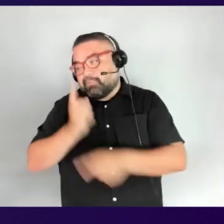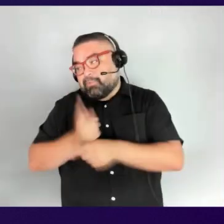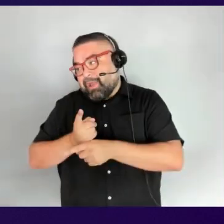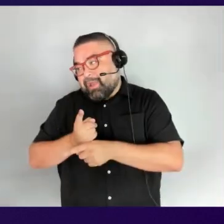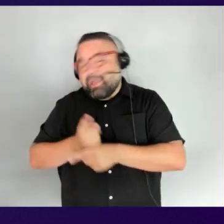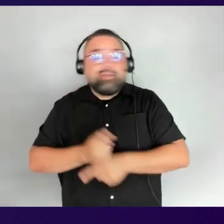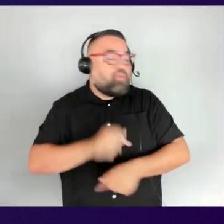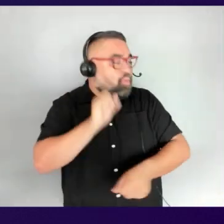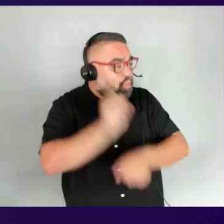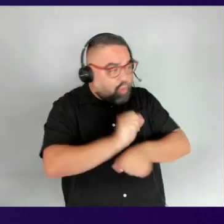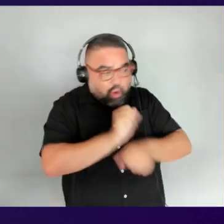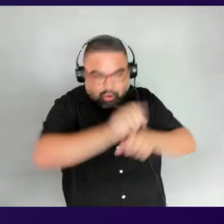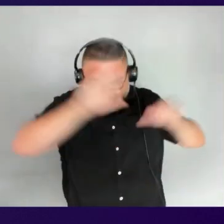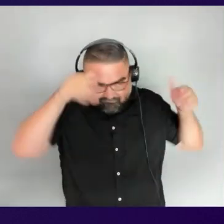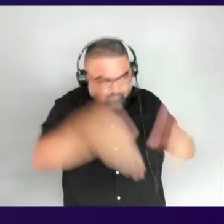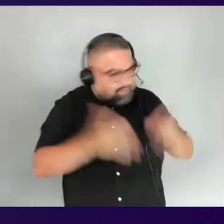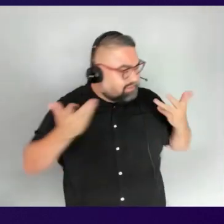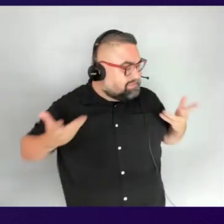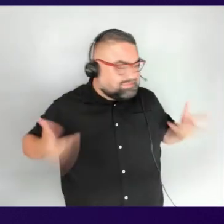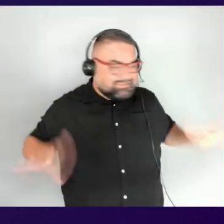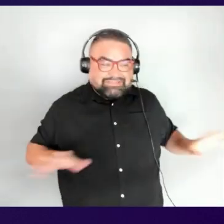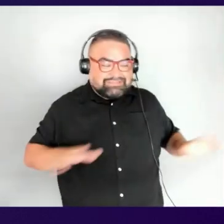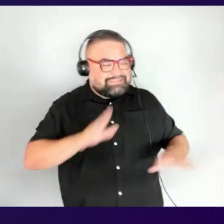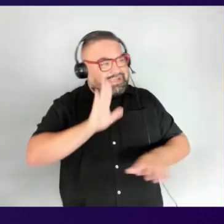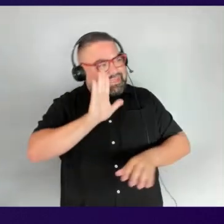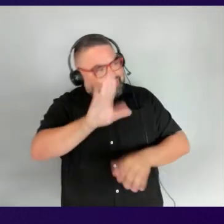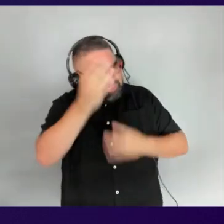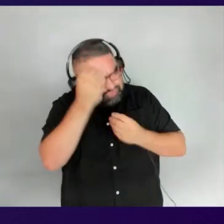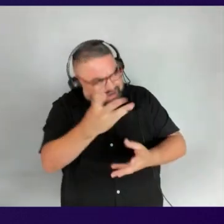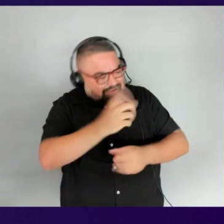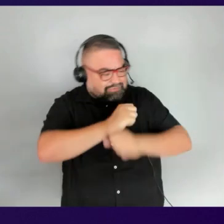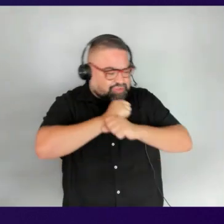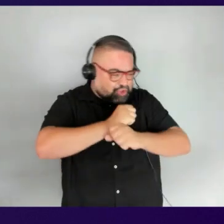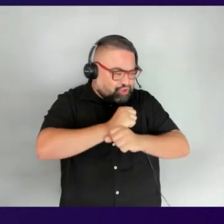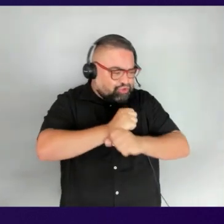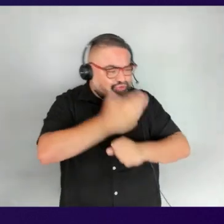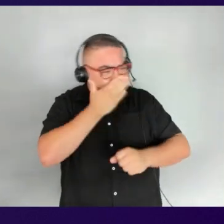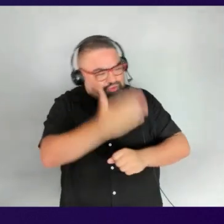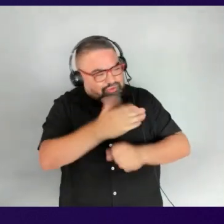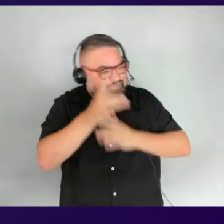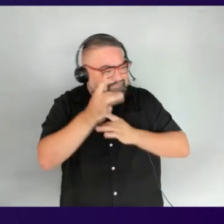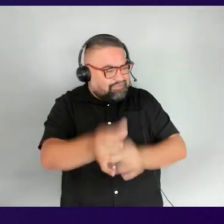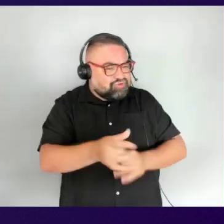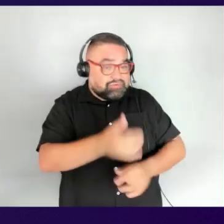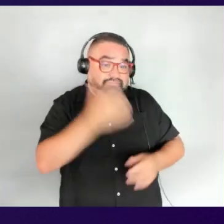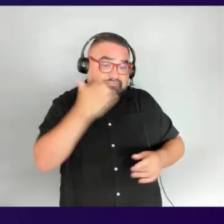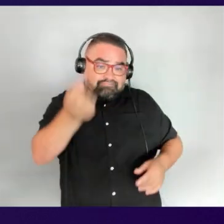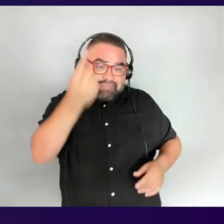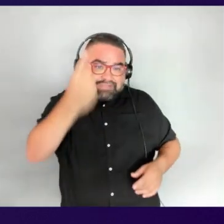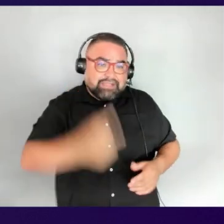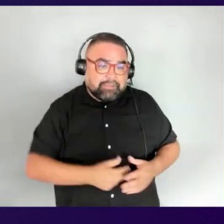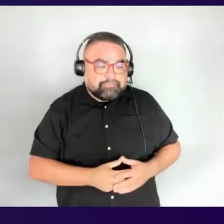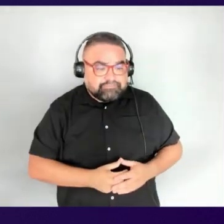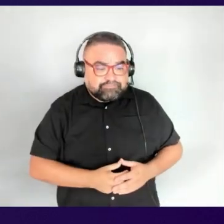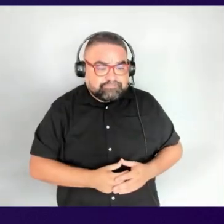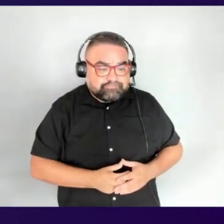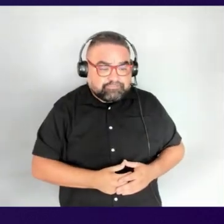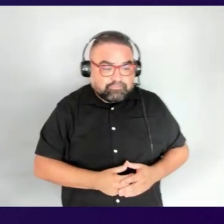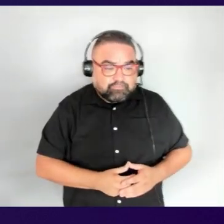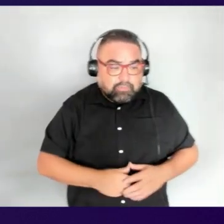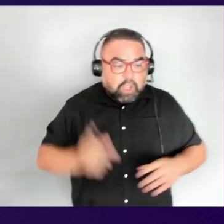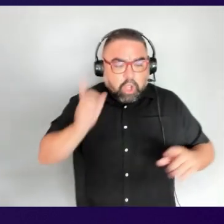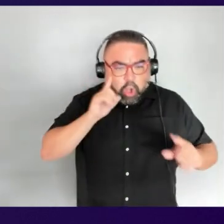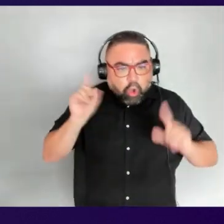work, and they want to know the data got there securely and efficiently. Absolutely. So it makes a lot of sense. So, and we've heard quite a bit about